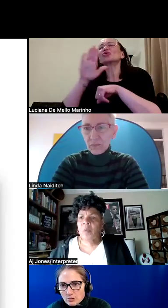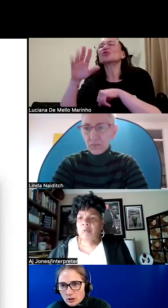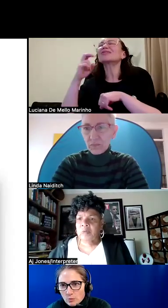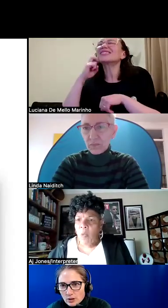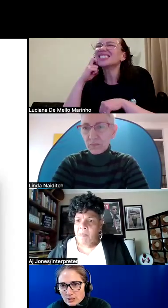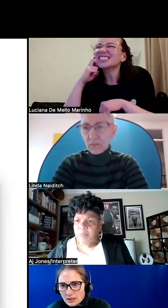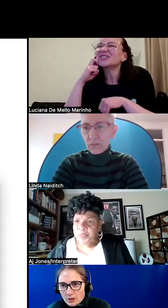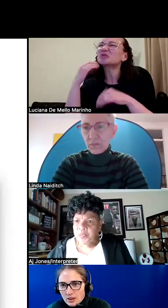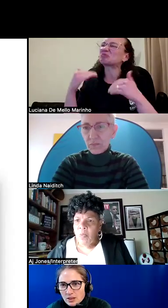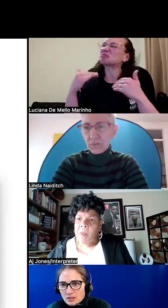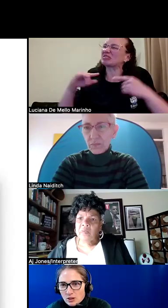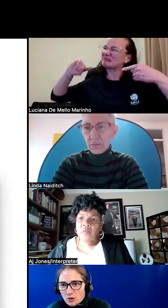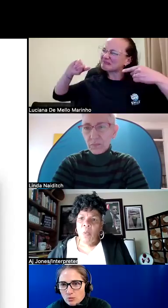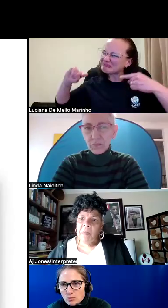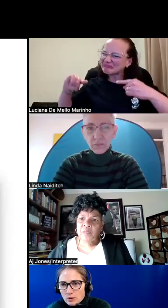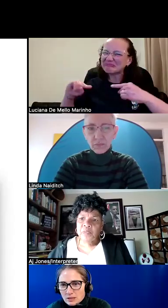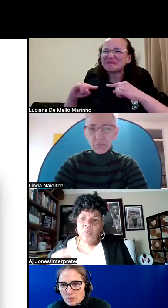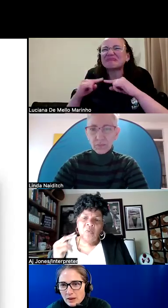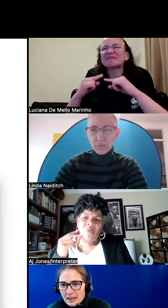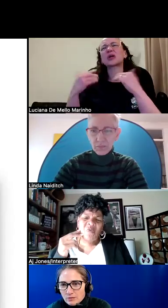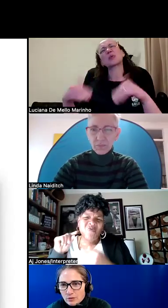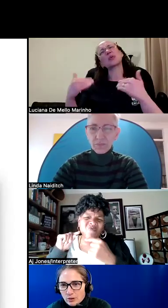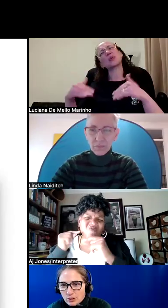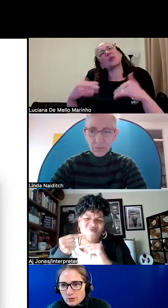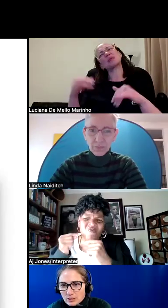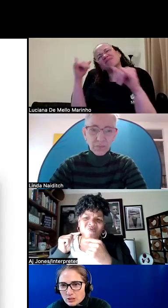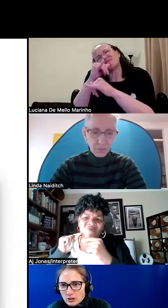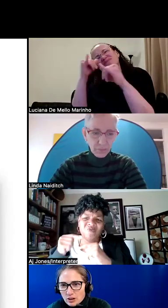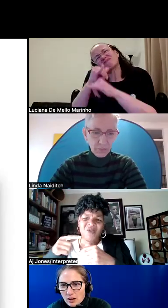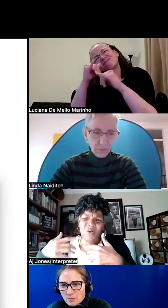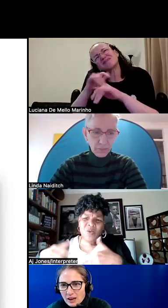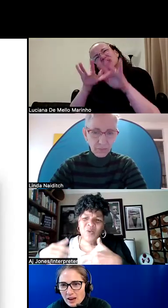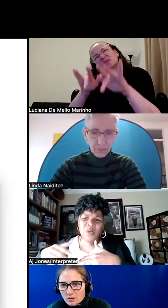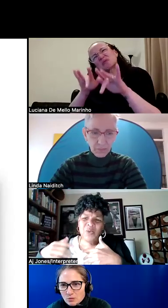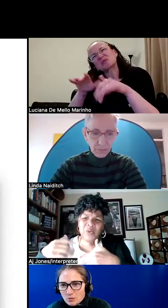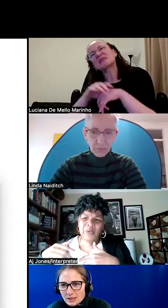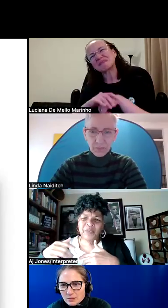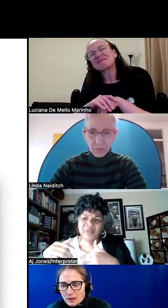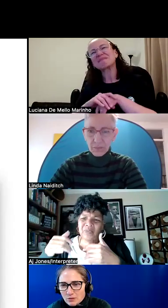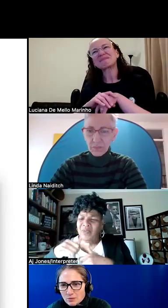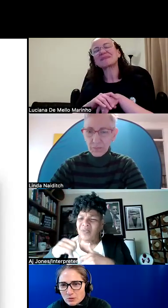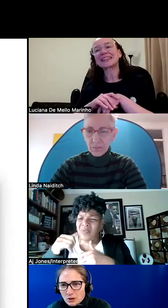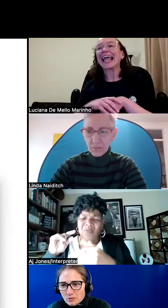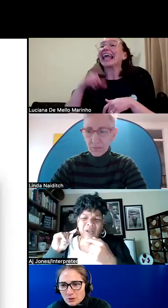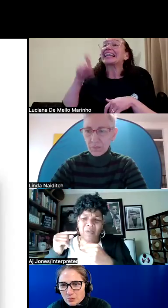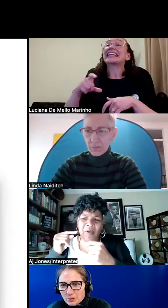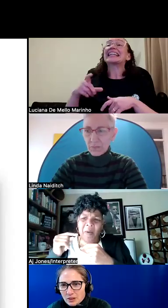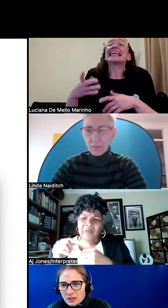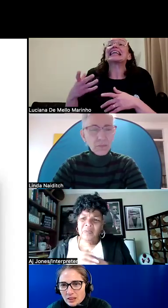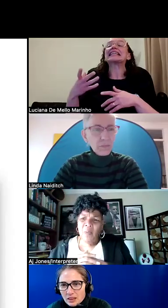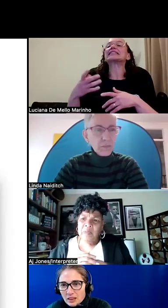then you can go more in depth. So, ooh, it's painful. It's touching your gum. Yeah. Ooh, that's painful. I'm sorry for